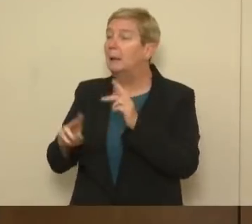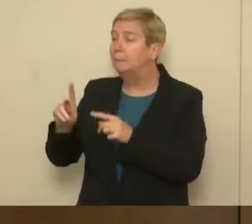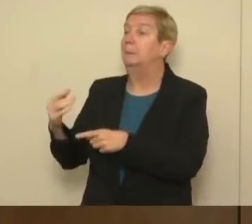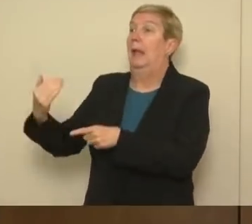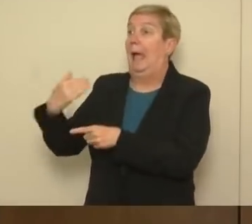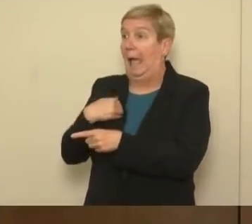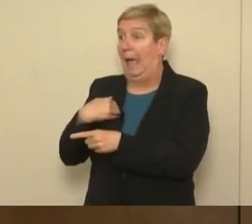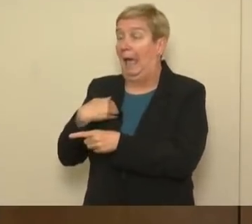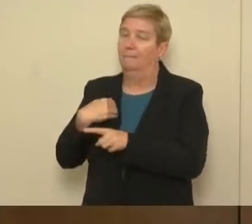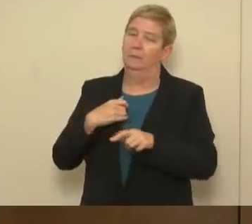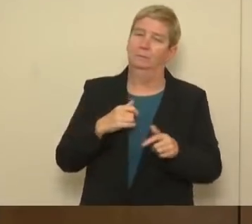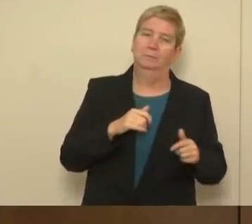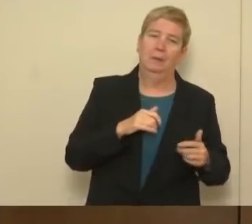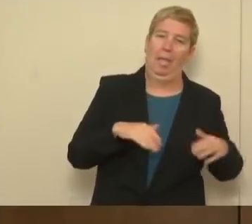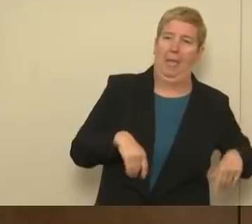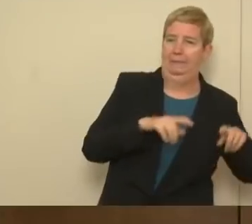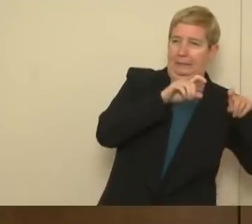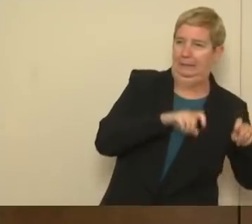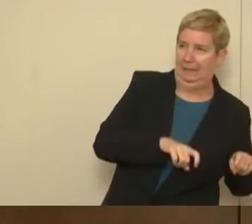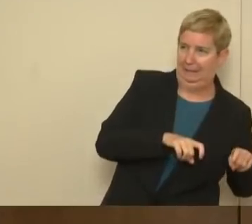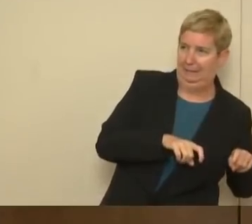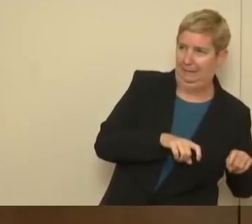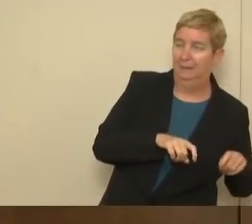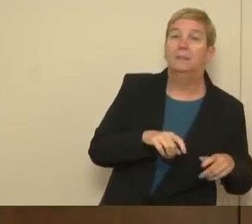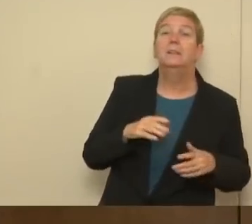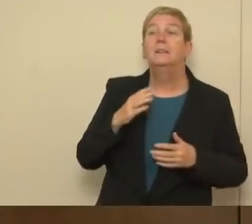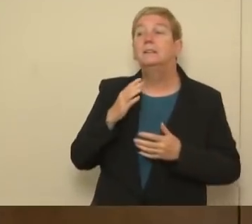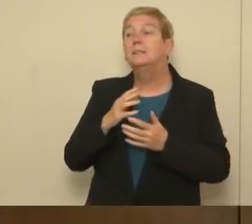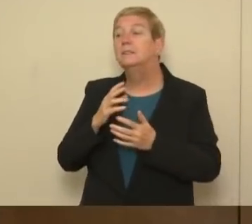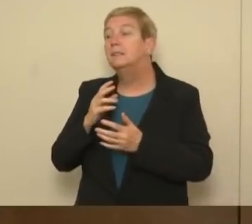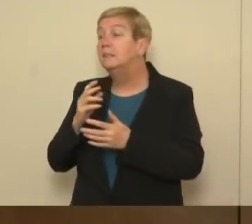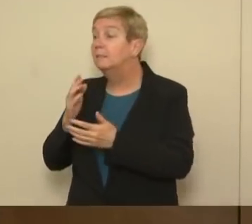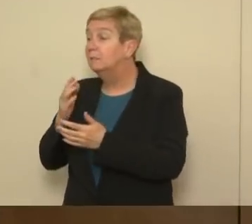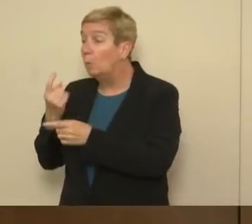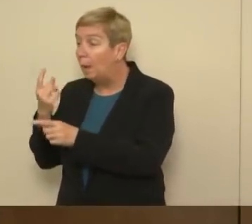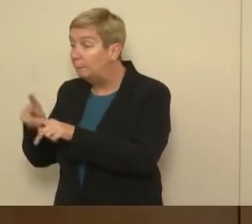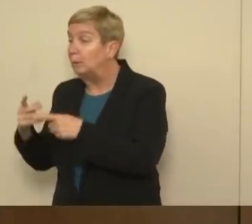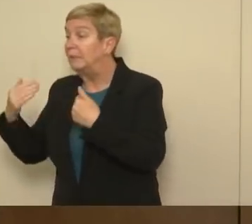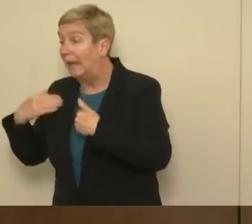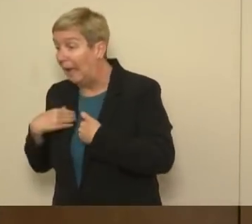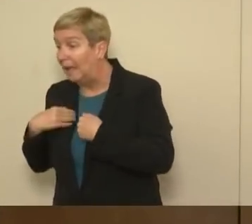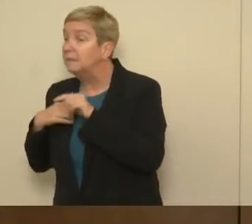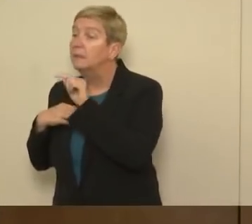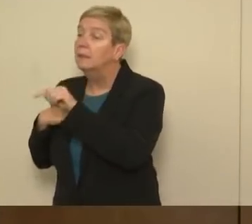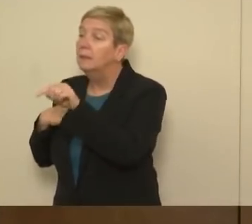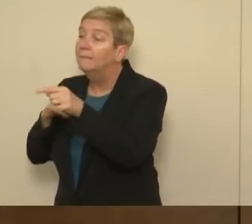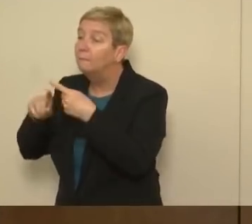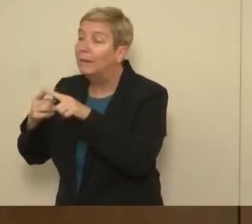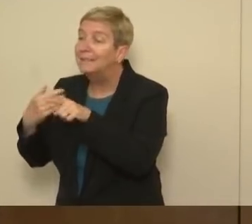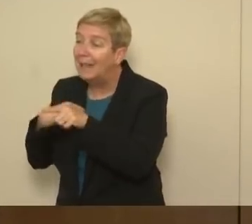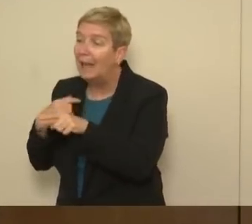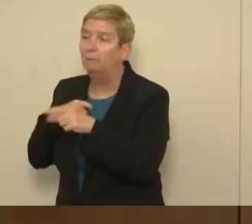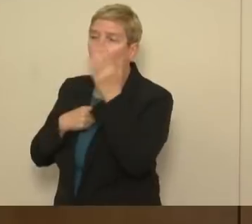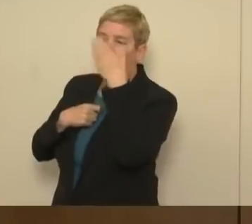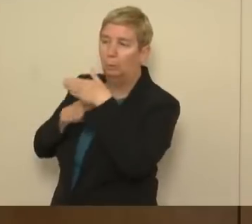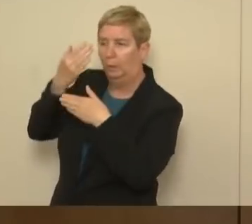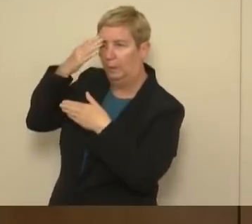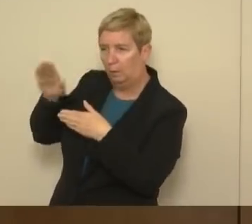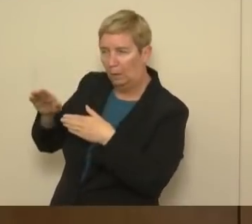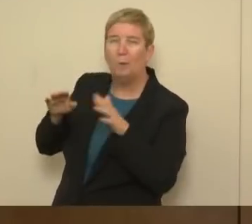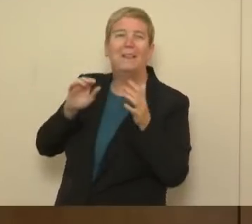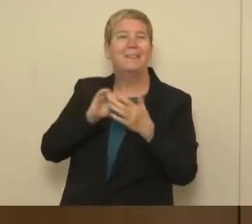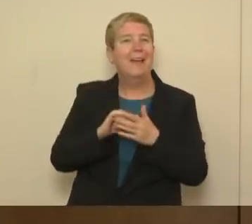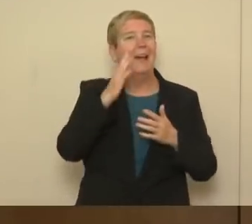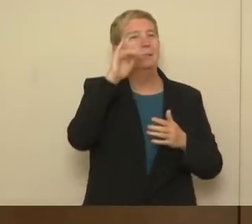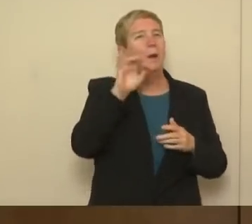Absolutely. For every case that you know about, there are several that you don't. That's why contact tracing is so important, because we do so much